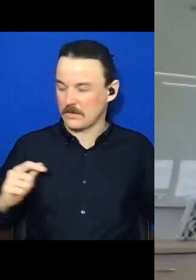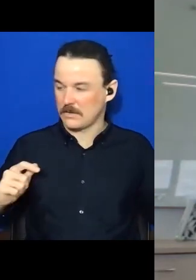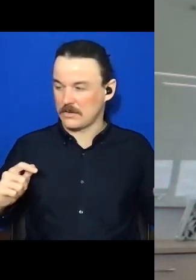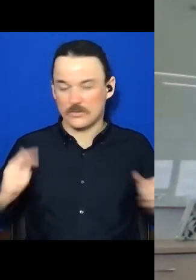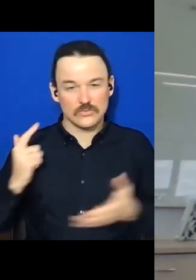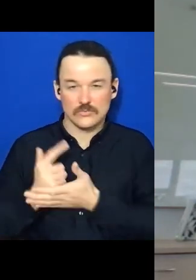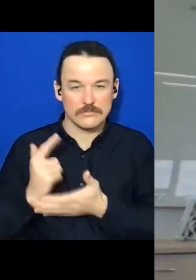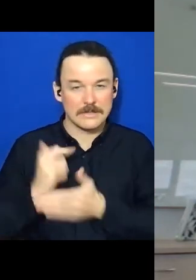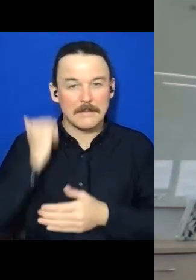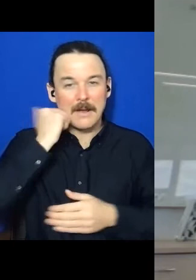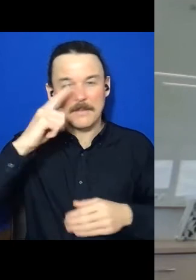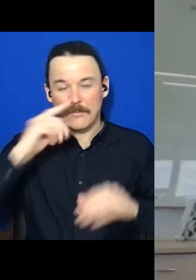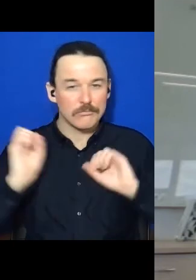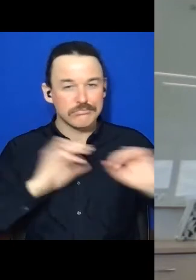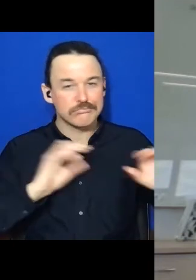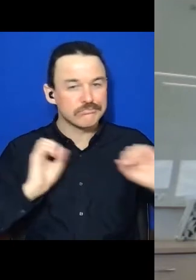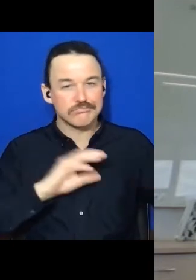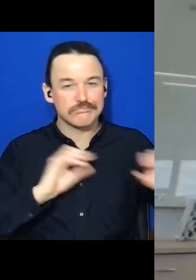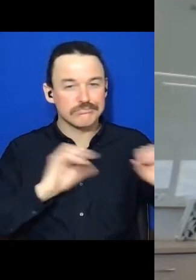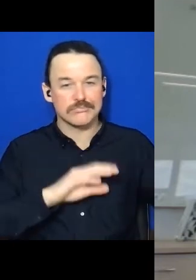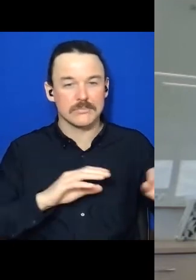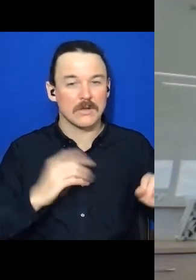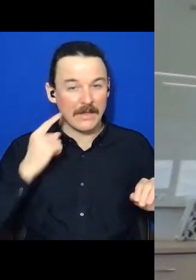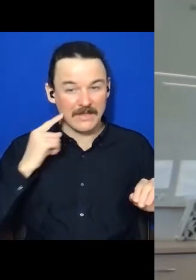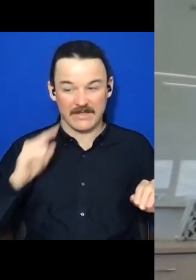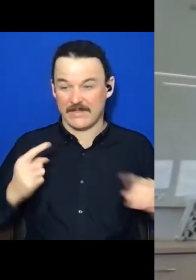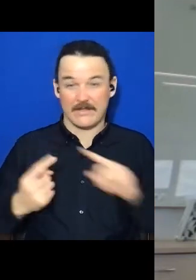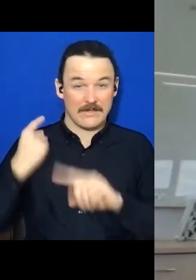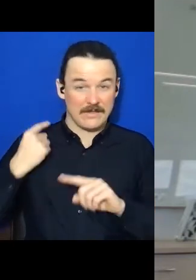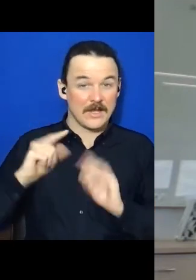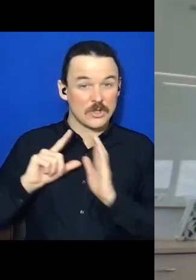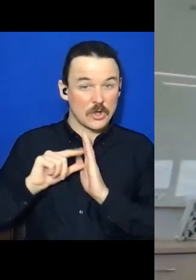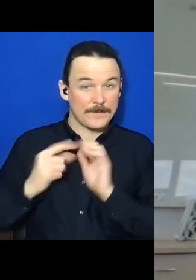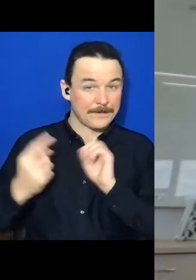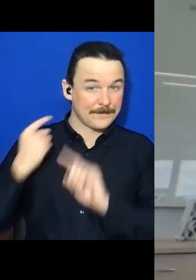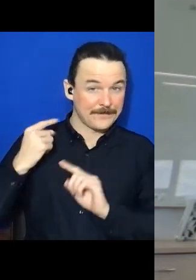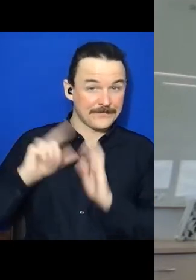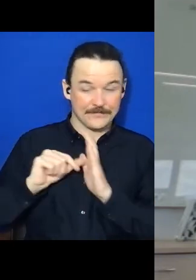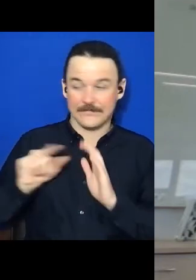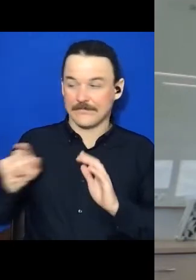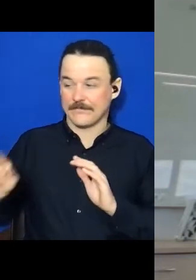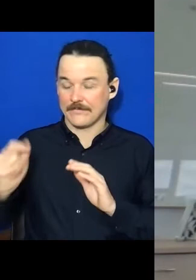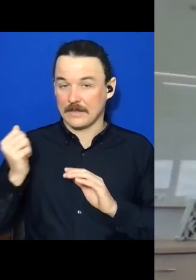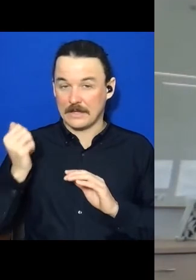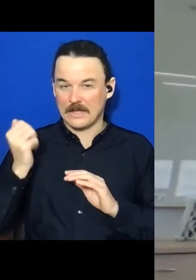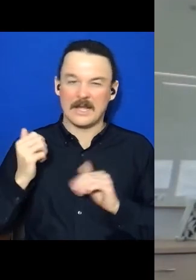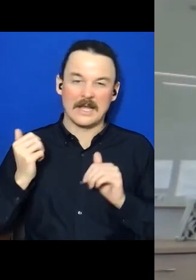Māori were, in terms of Indigenous populations, were the second highest group that